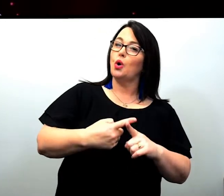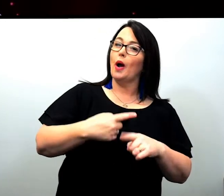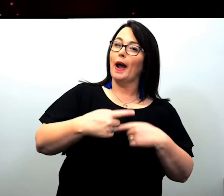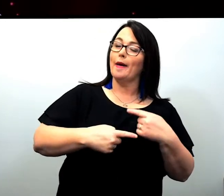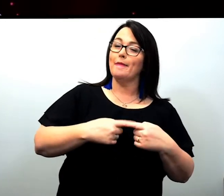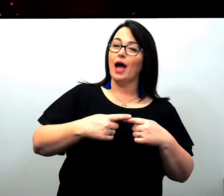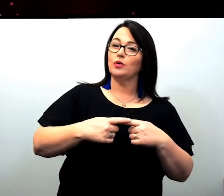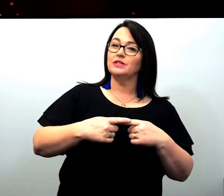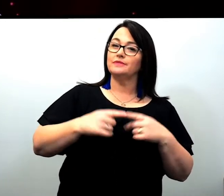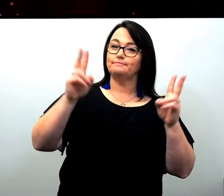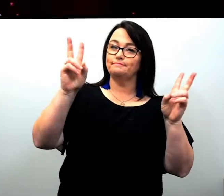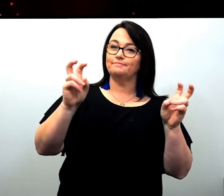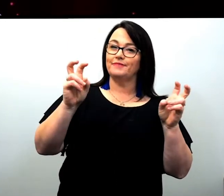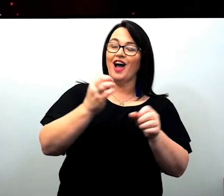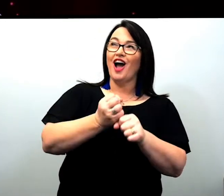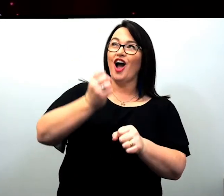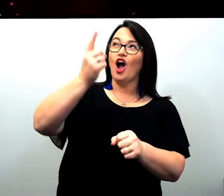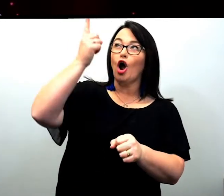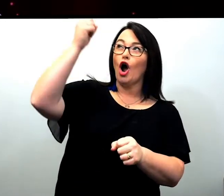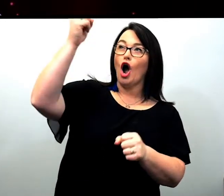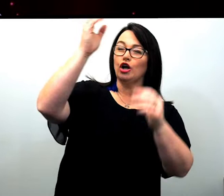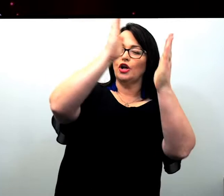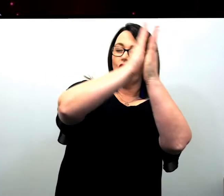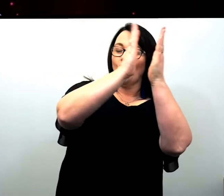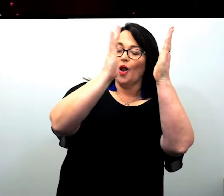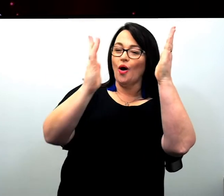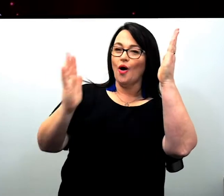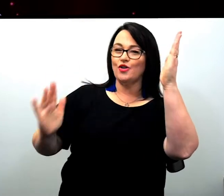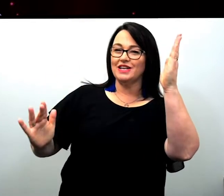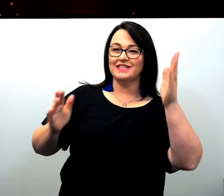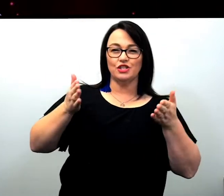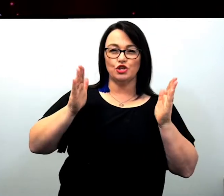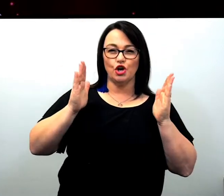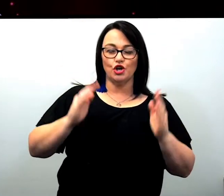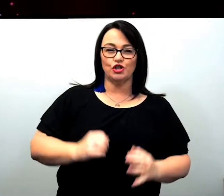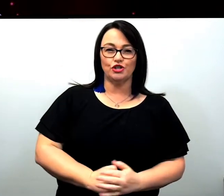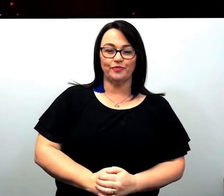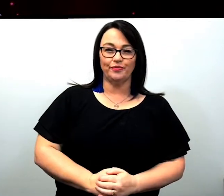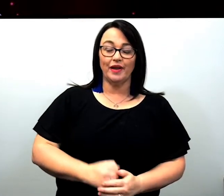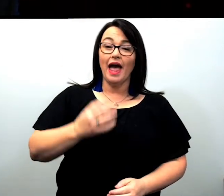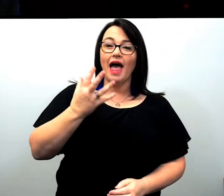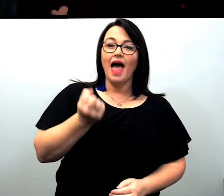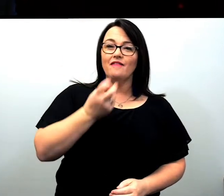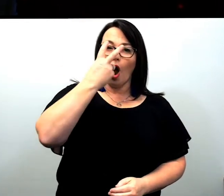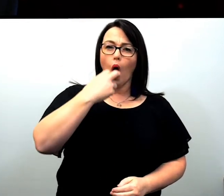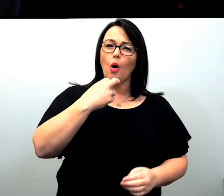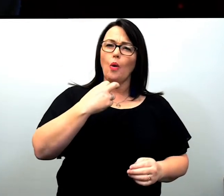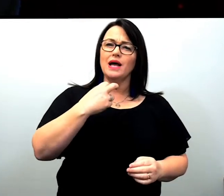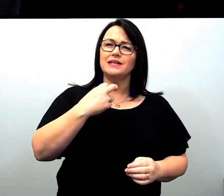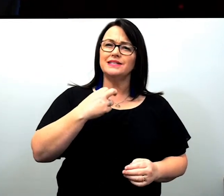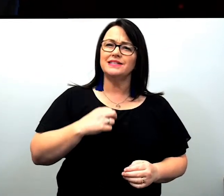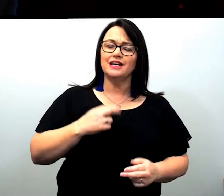glorious church. You know, there's an old nursery rhyme that we talked